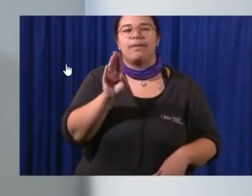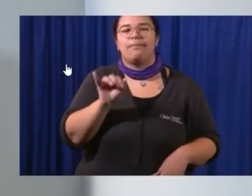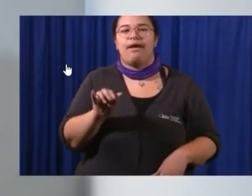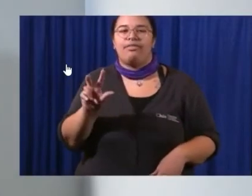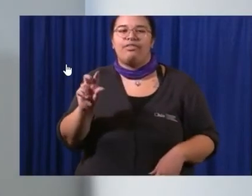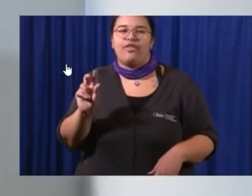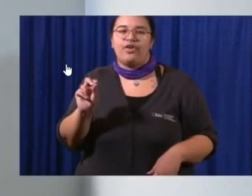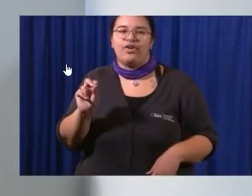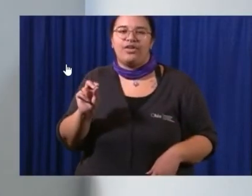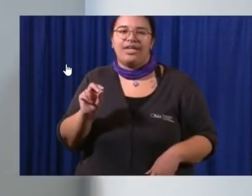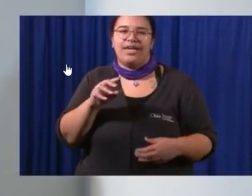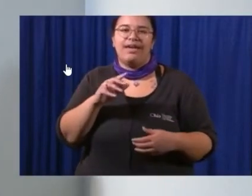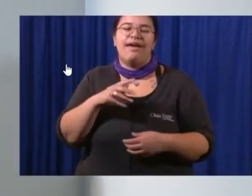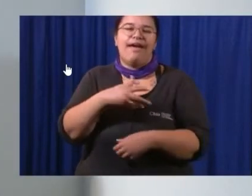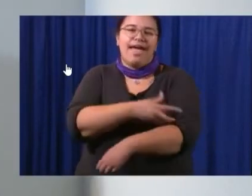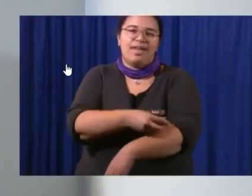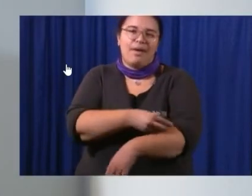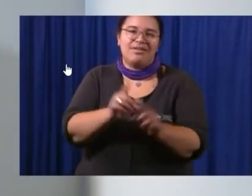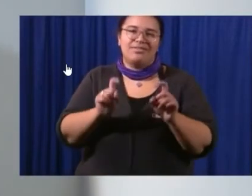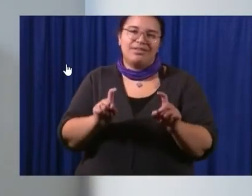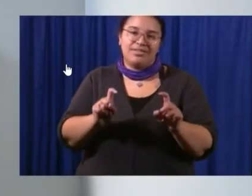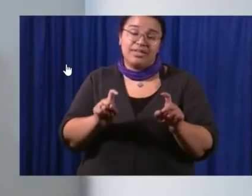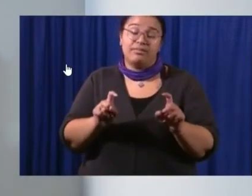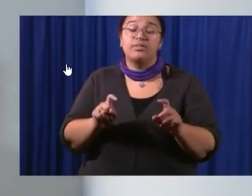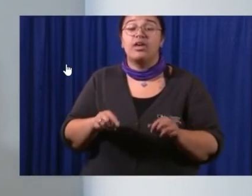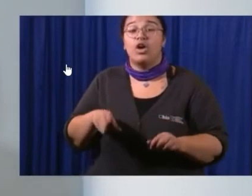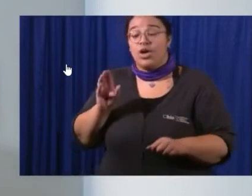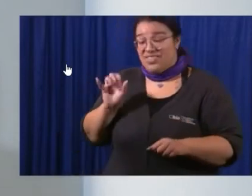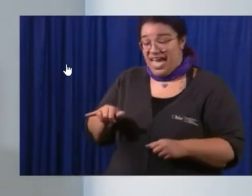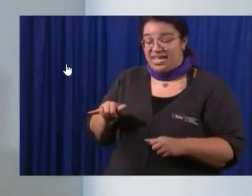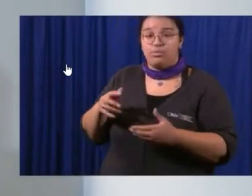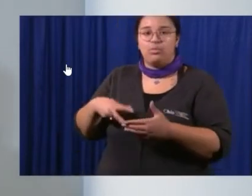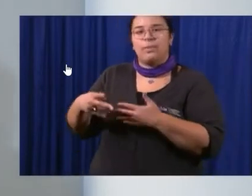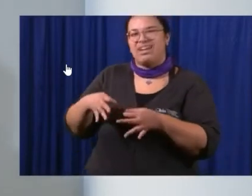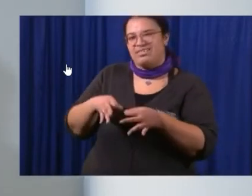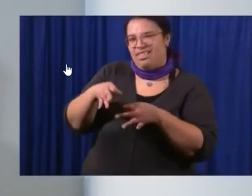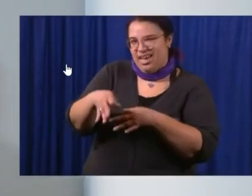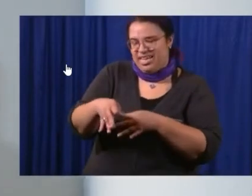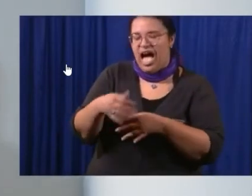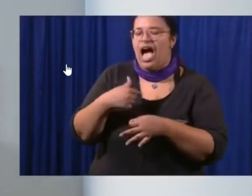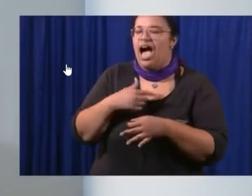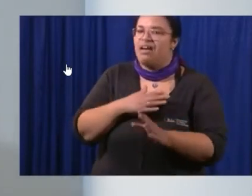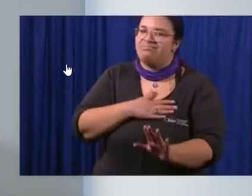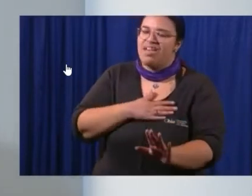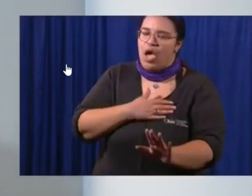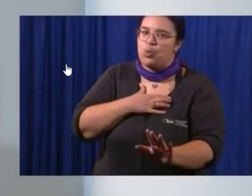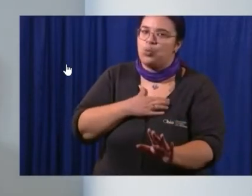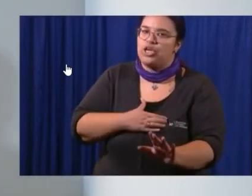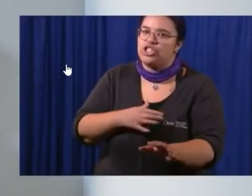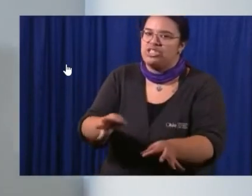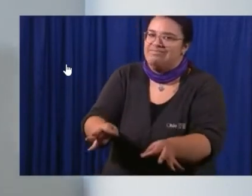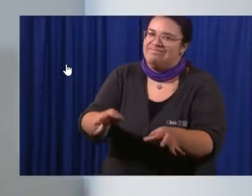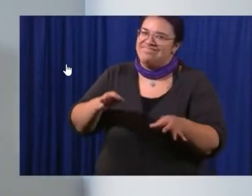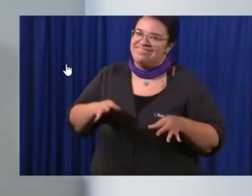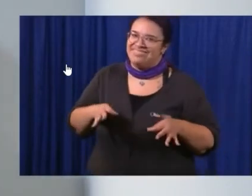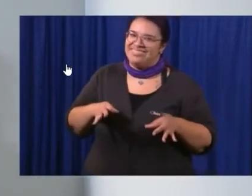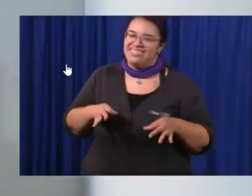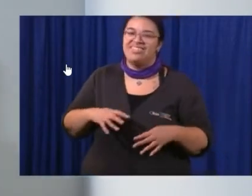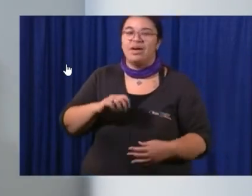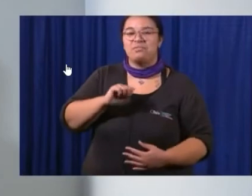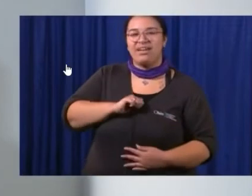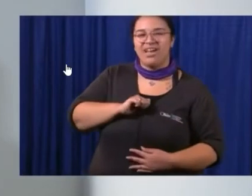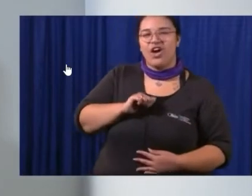Ohio. It's been delayed. I can tell you that I wish it had happened earlier than this. I worked very hard with NetJets and others to